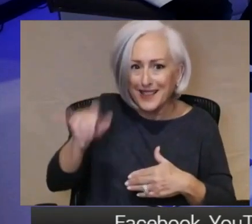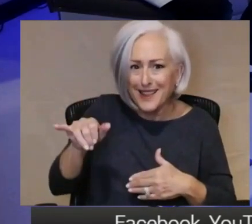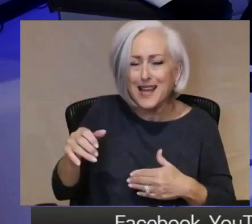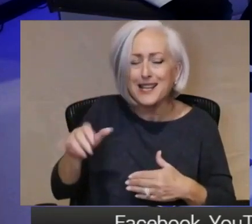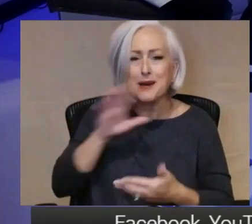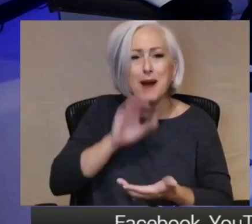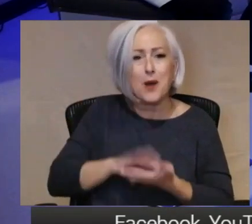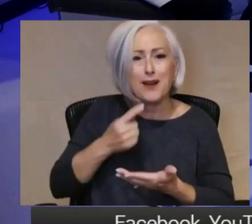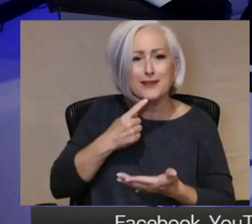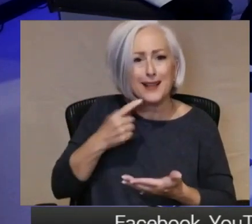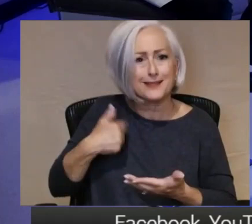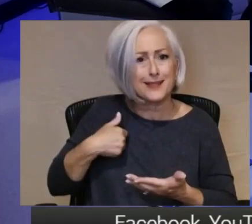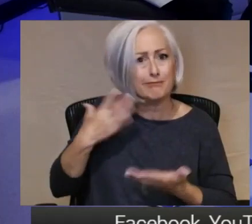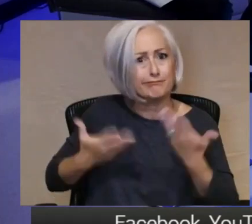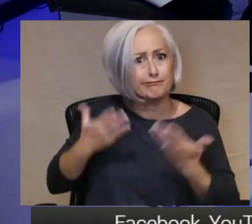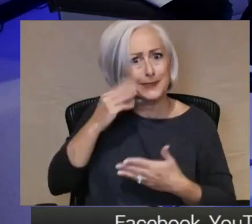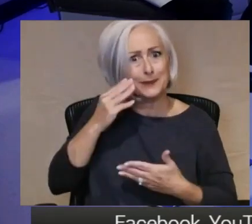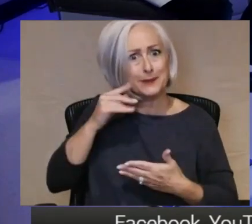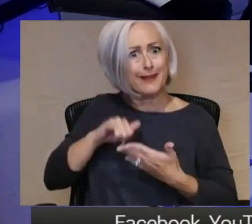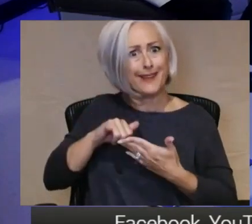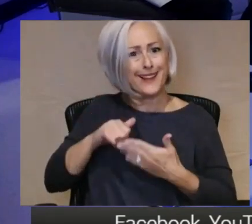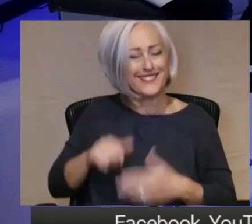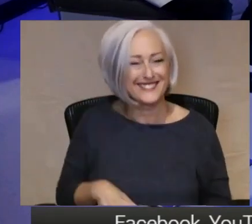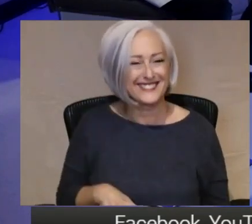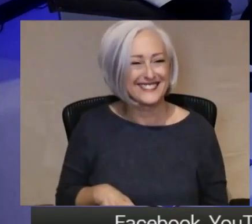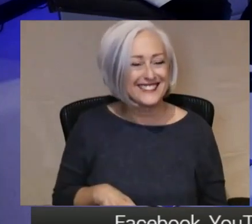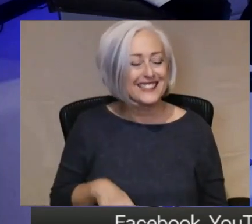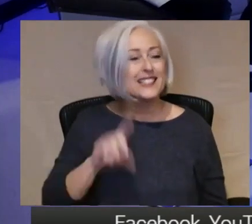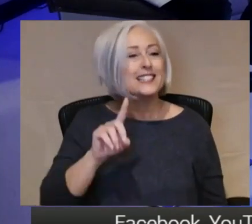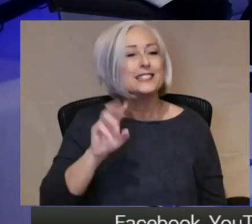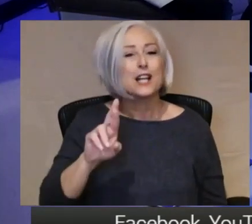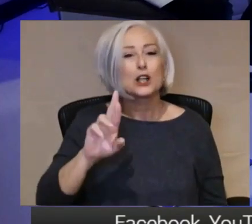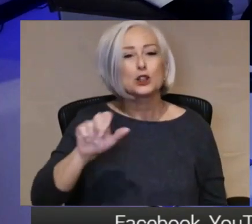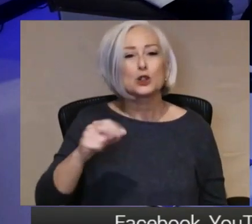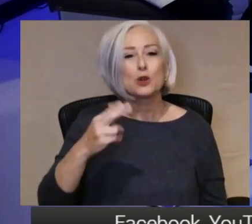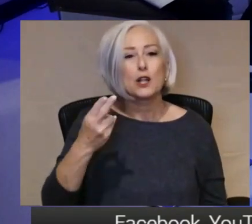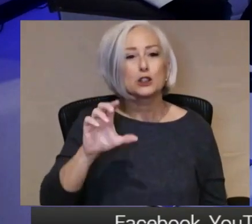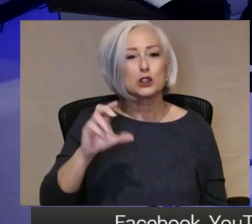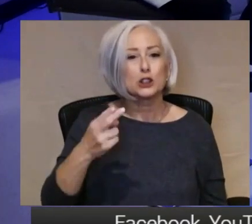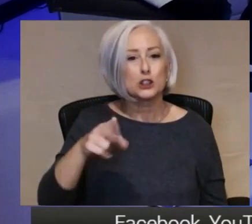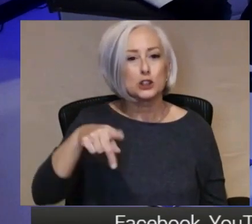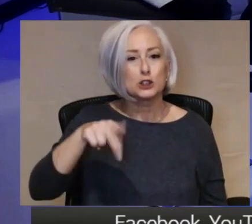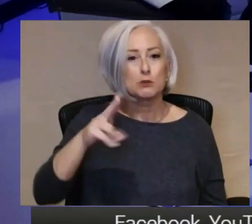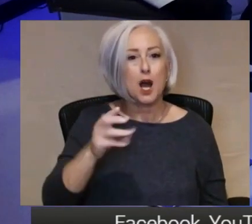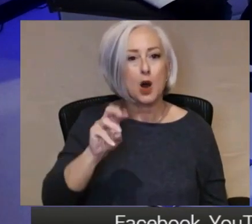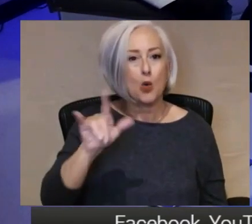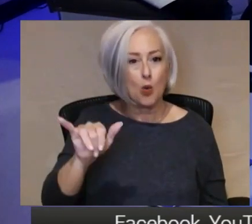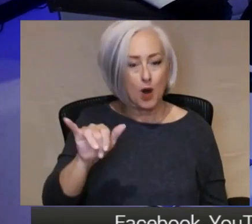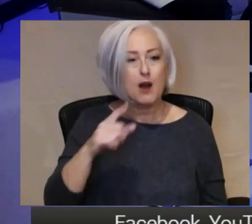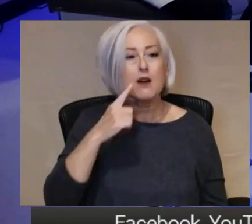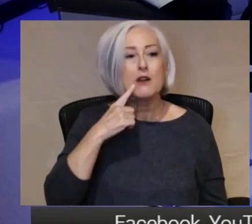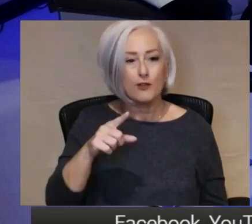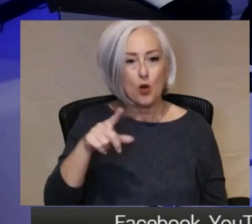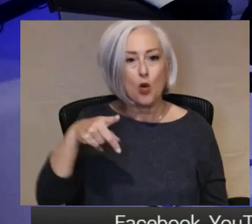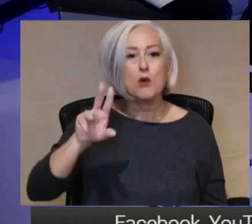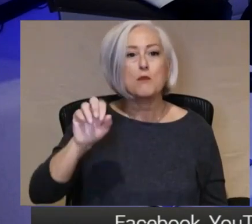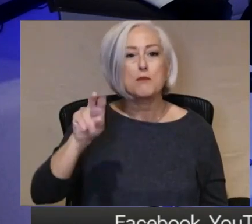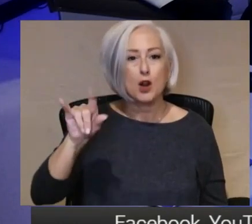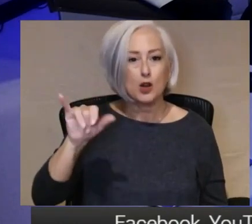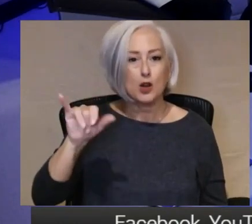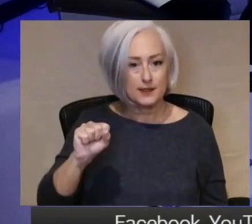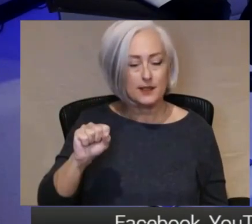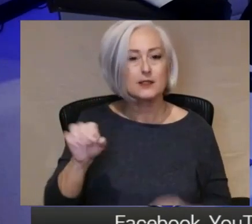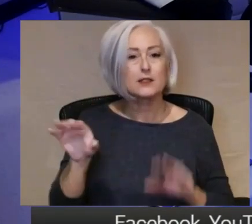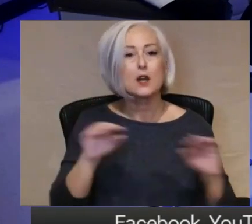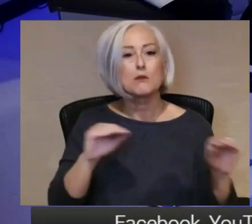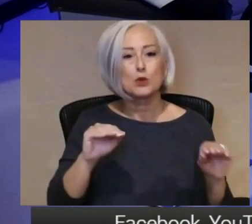I'm going to turn now to Dr. Rajesh Pahwa, the neurologist and director of our Movement Disorders Clinic. And again, he and I have worked together for 30 years here. We